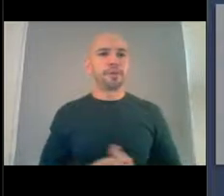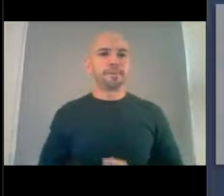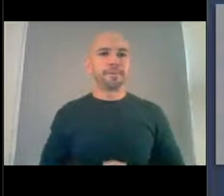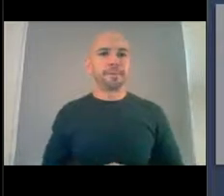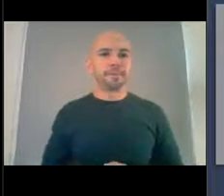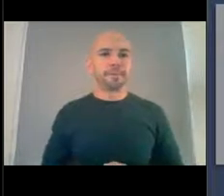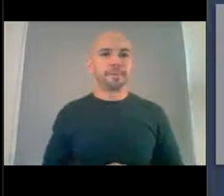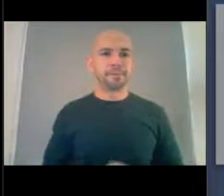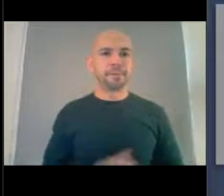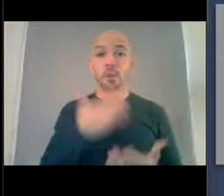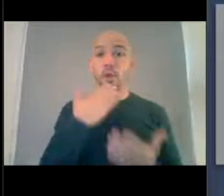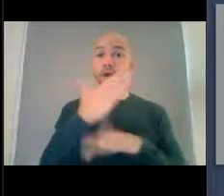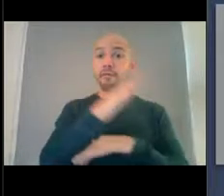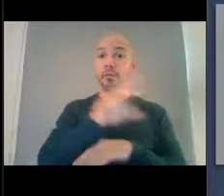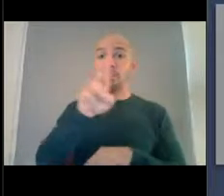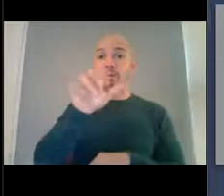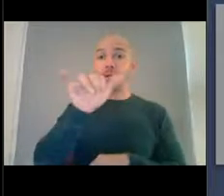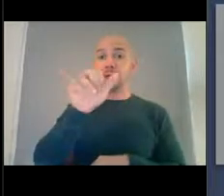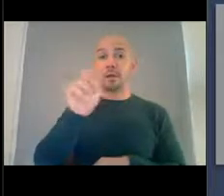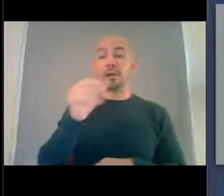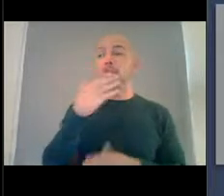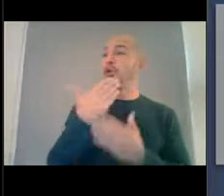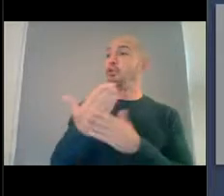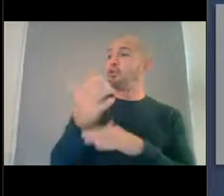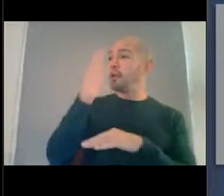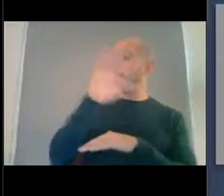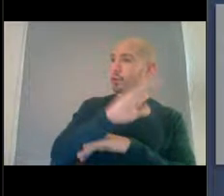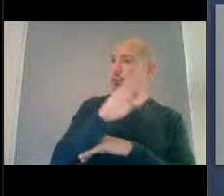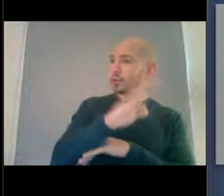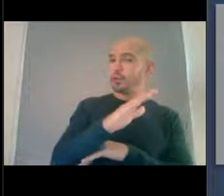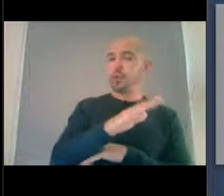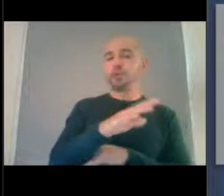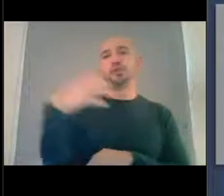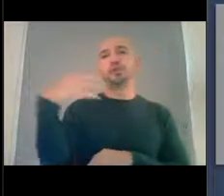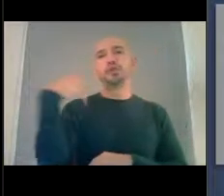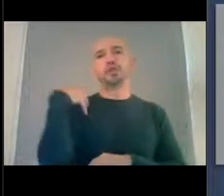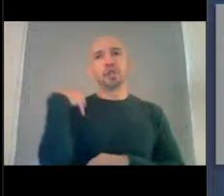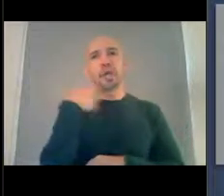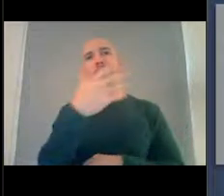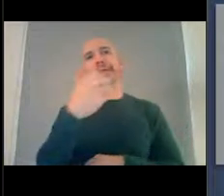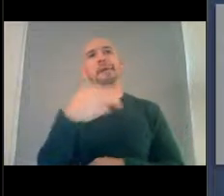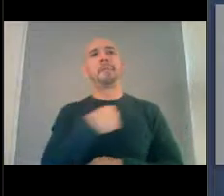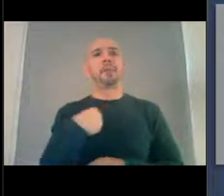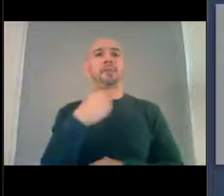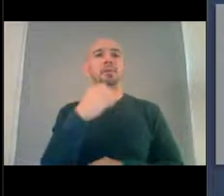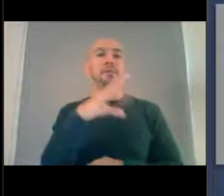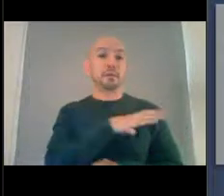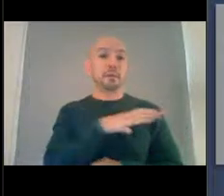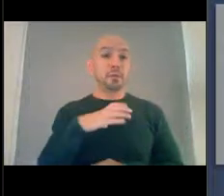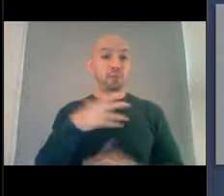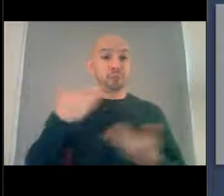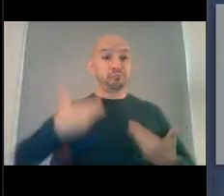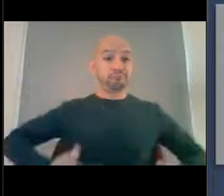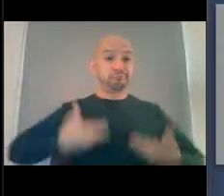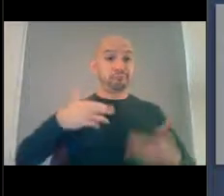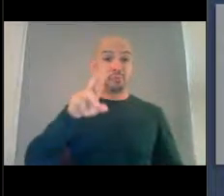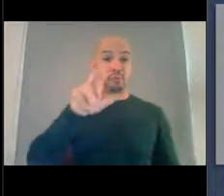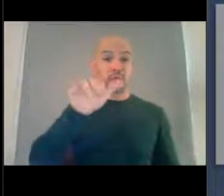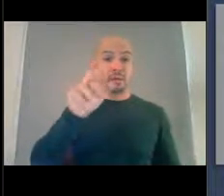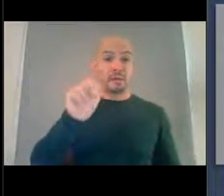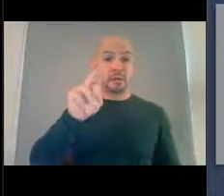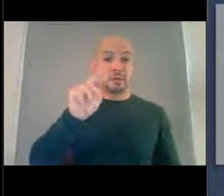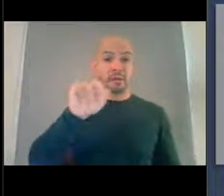good afternoon ryan good afternoon good afternoon uh chair eager and uh members of the commission uh so my name's ryan cordero niblock i'm with